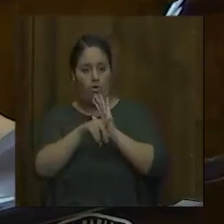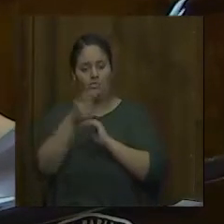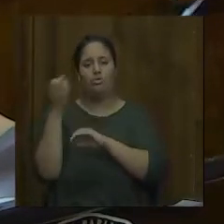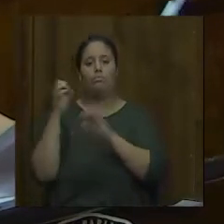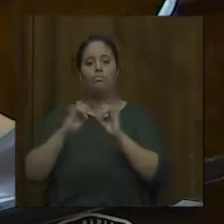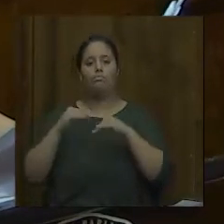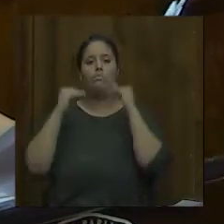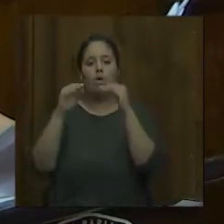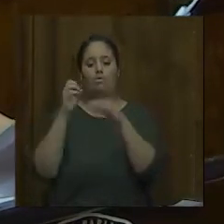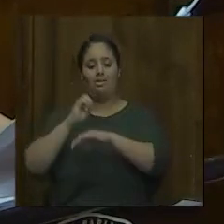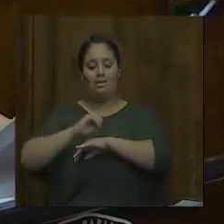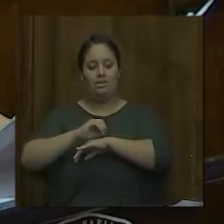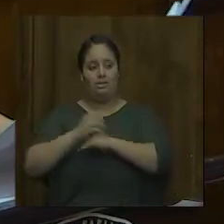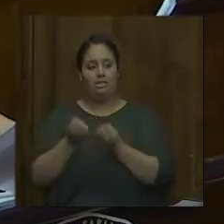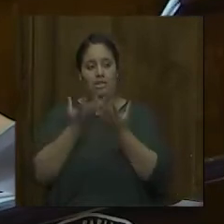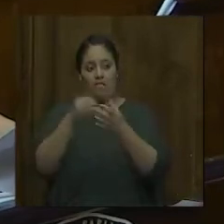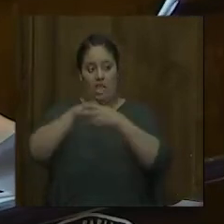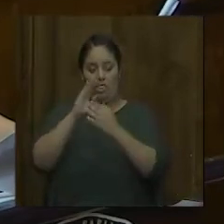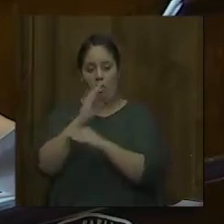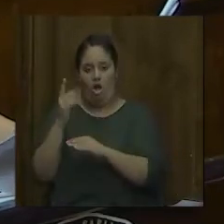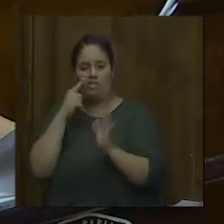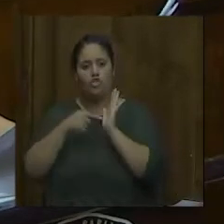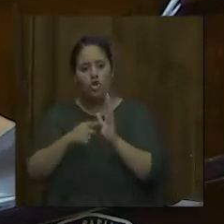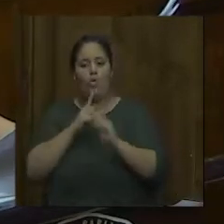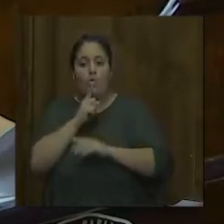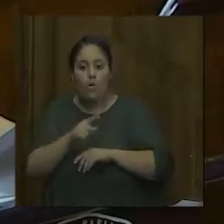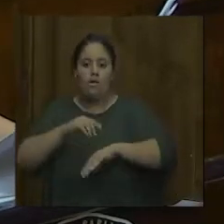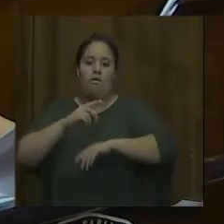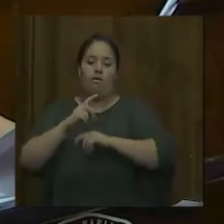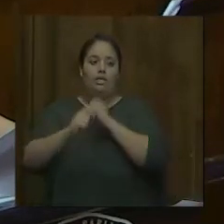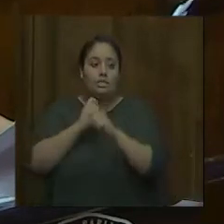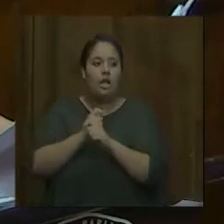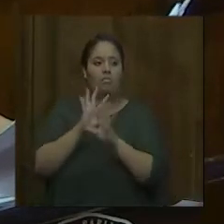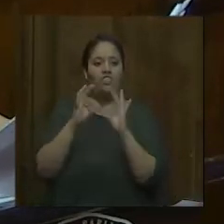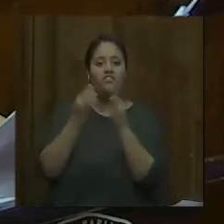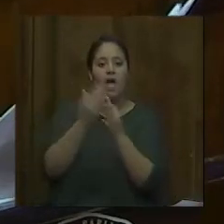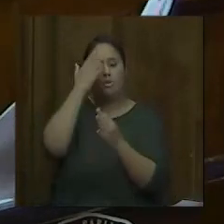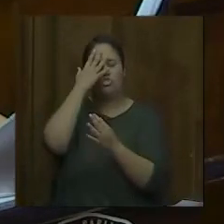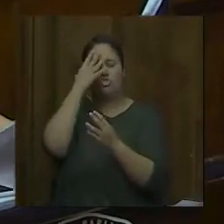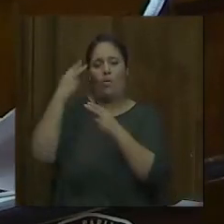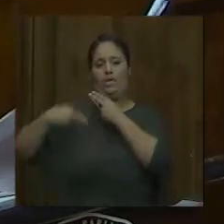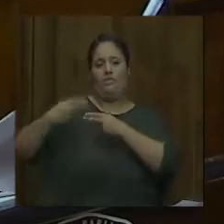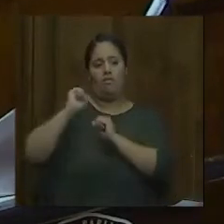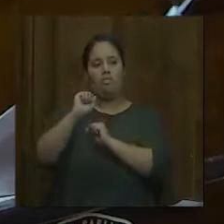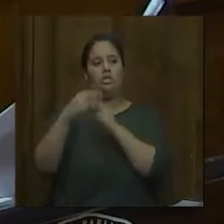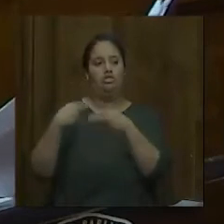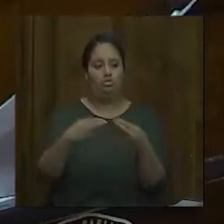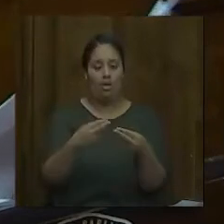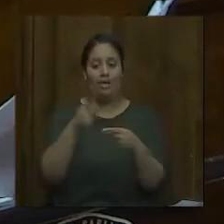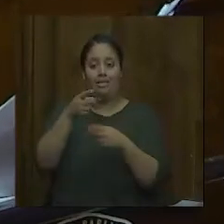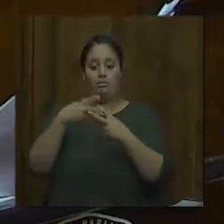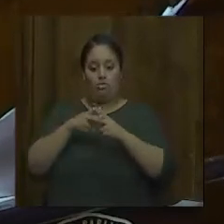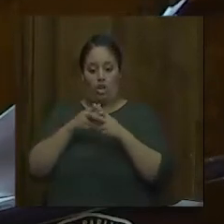services available at the archives and shows in real terms the importance of tracing and knowing your family history. The production